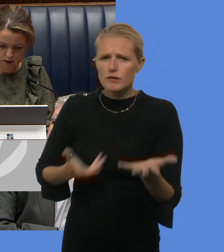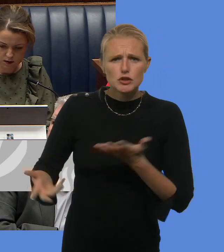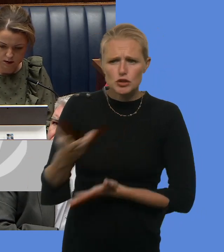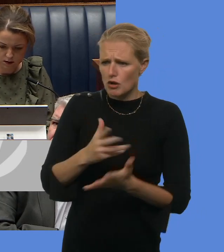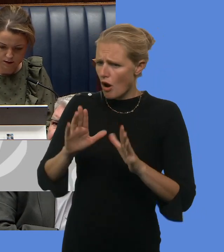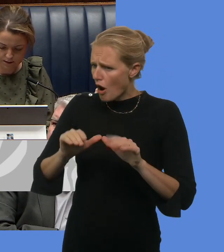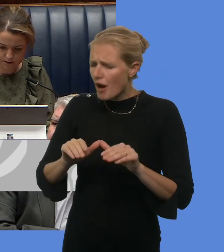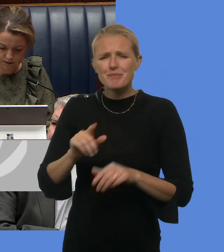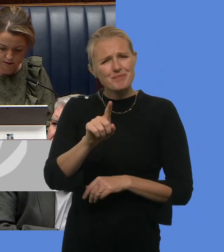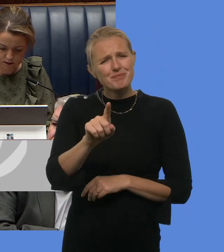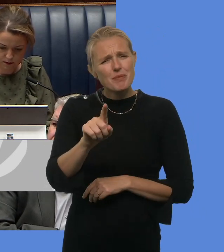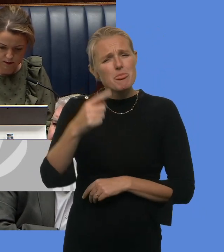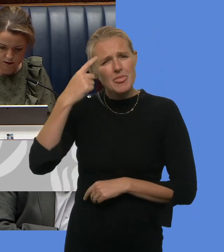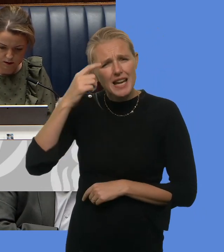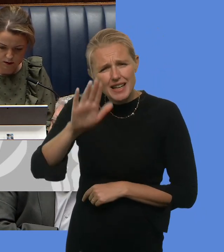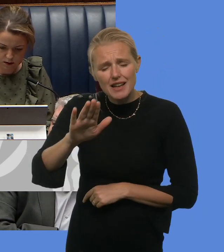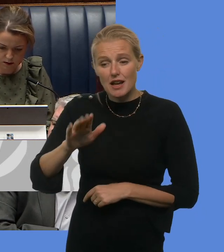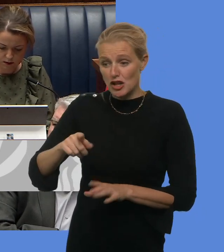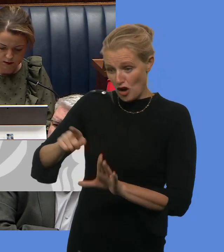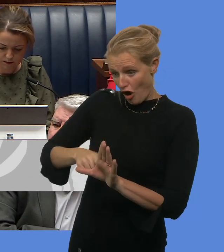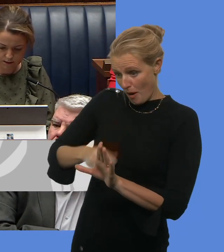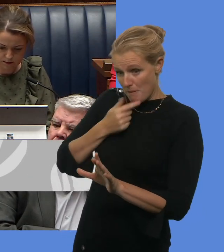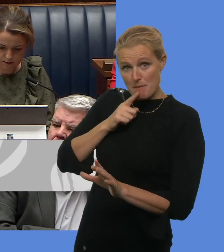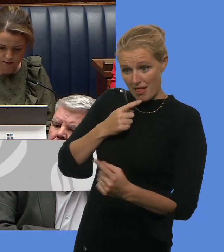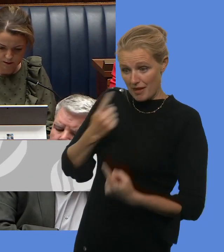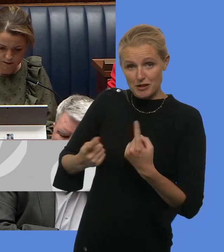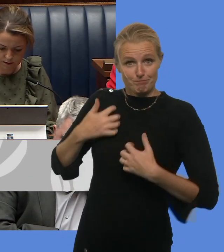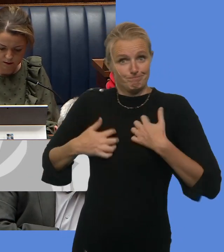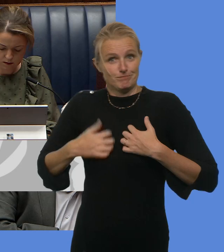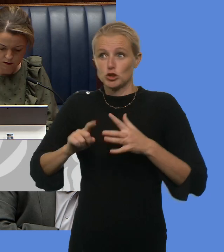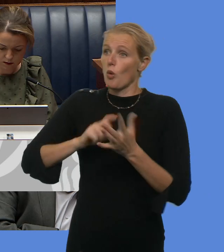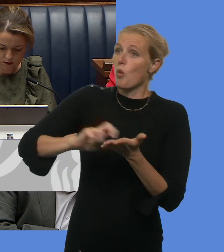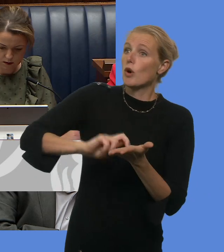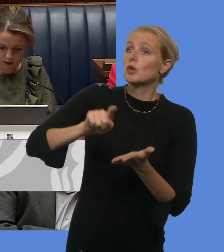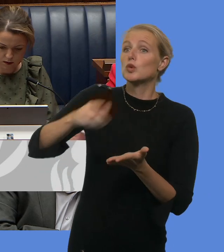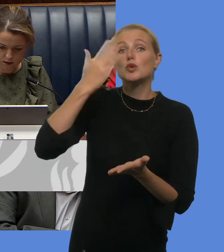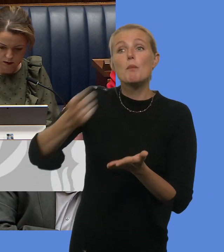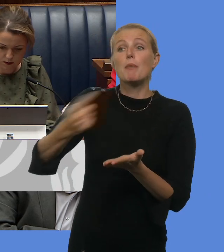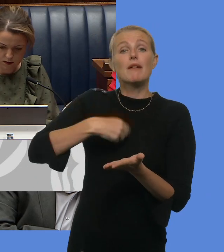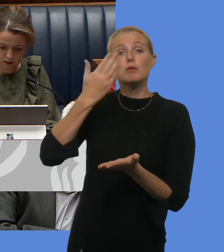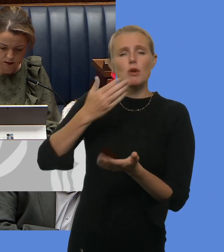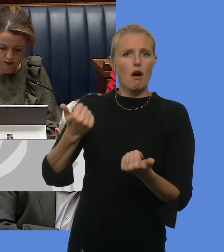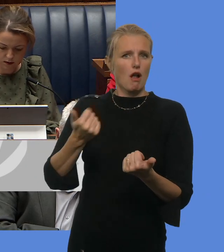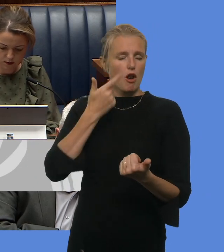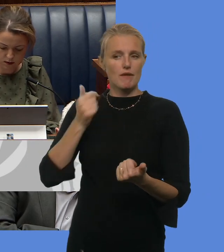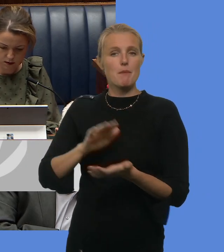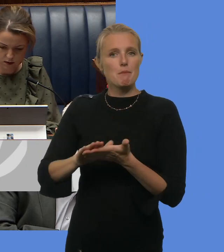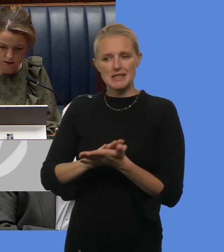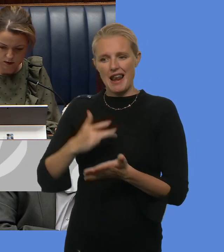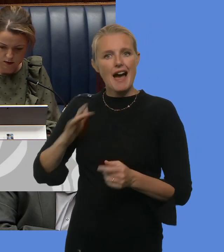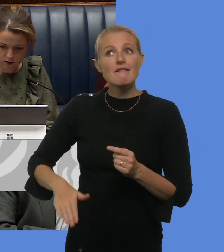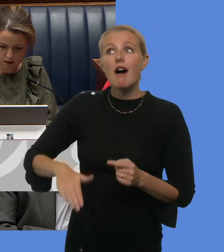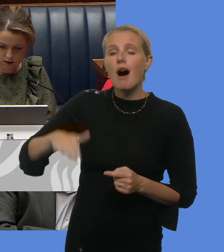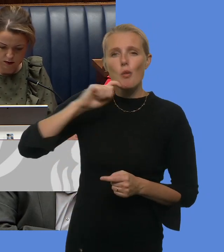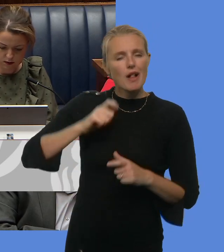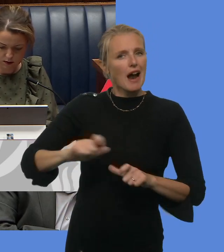ensure, particularly in terms of if we can get our young people and encourage them to start walking to and from schools, then you're setting a pattern in life which will hopefully